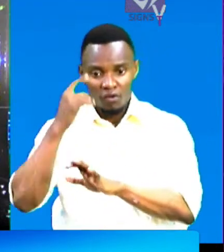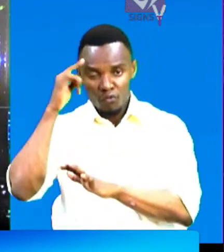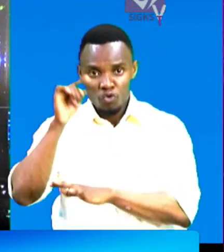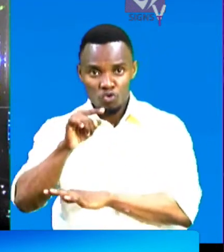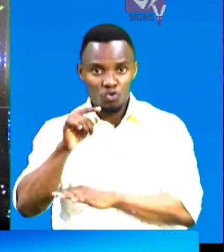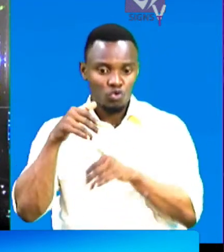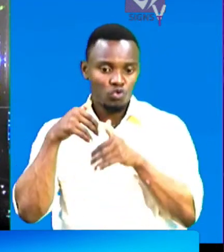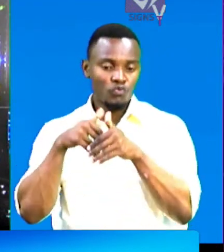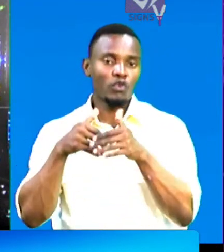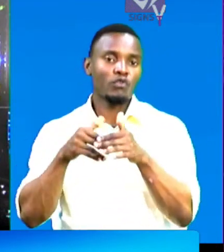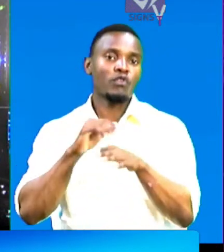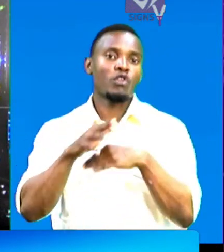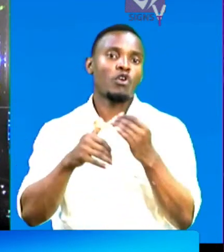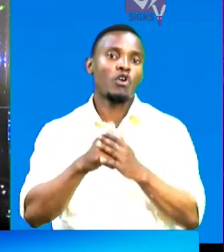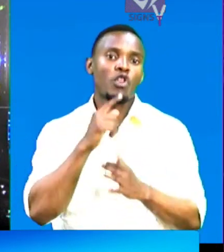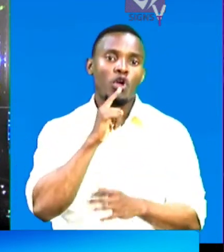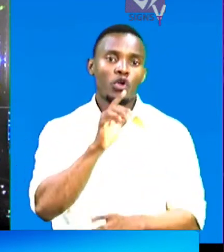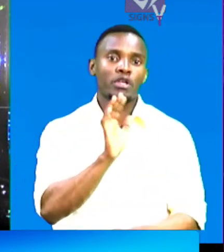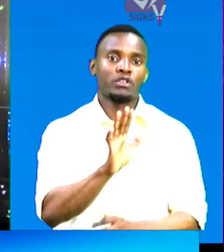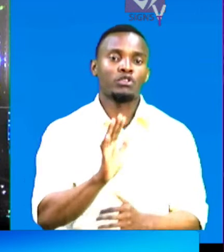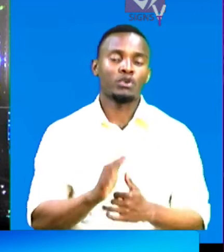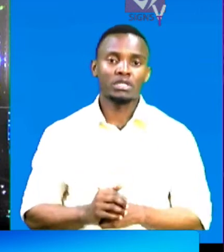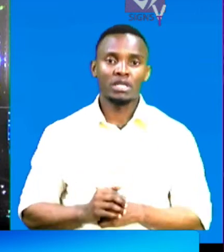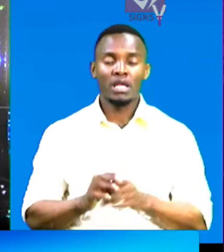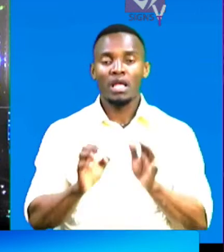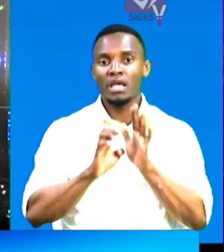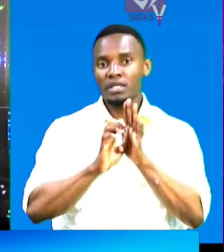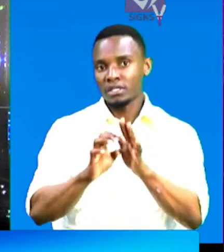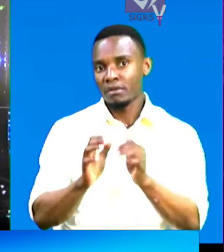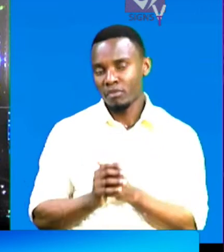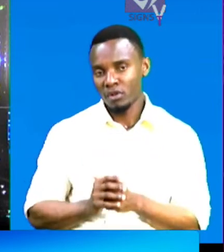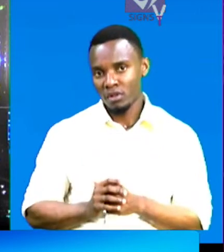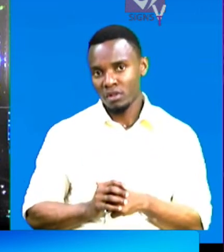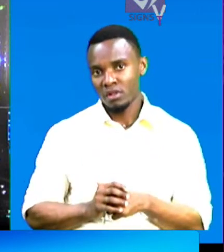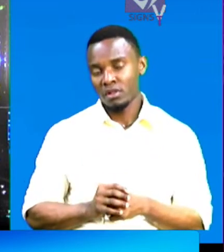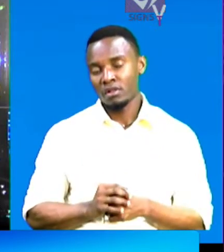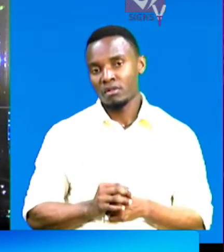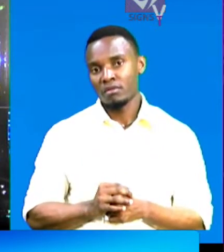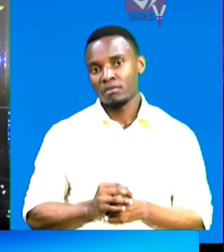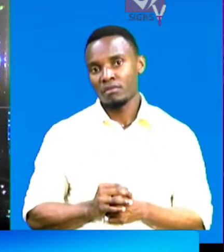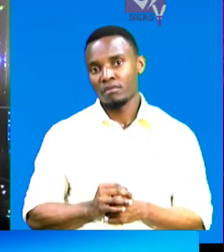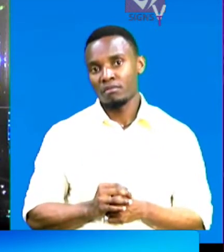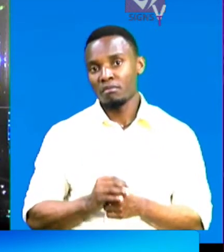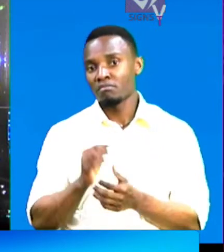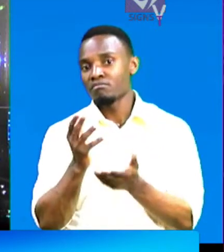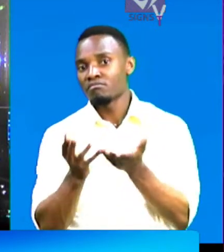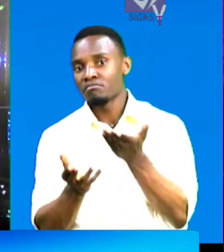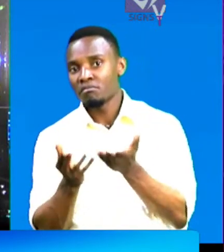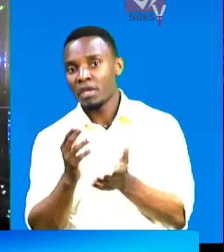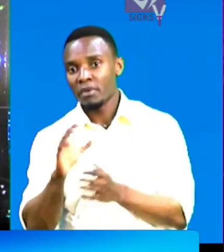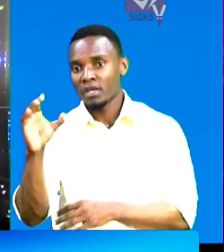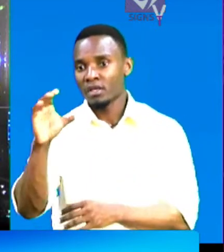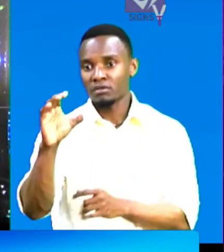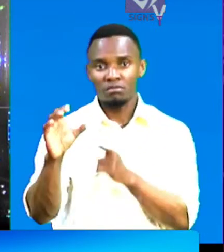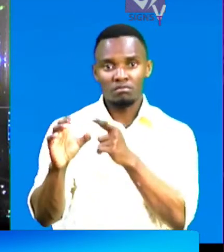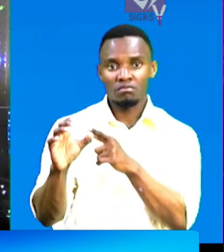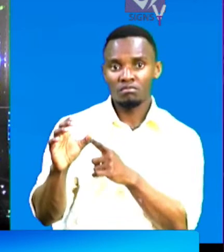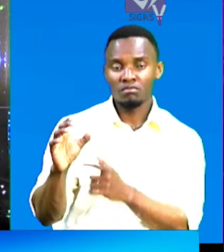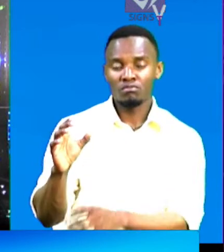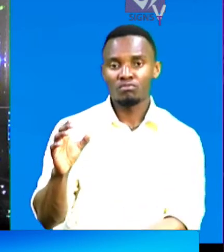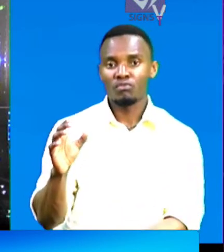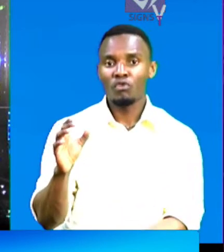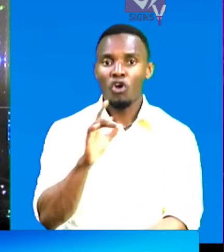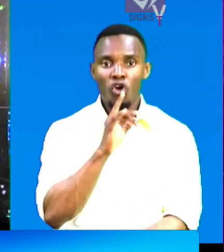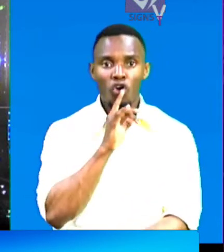your orders. Like the example I've given here, you may find that a customer